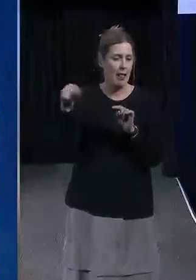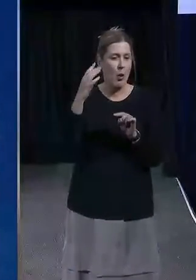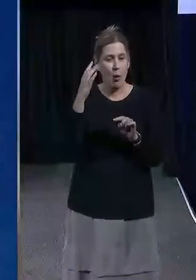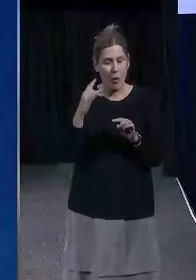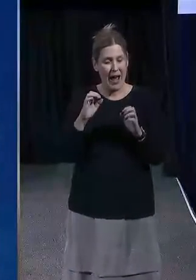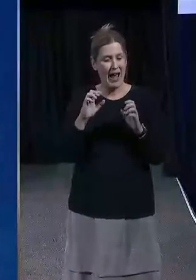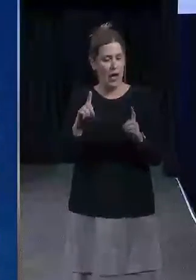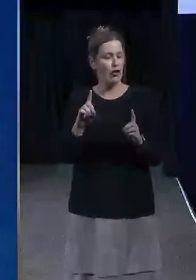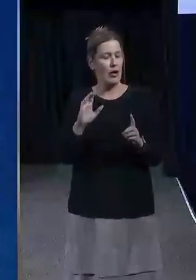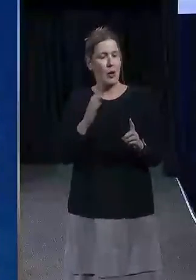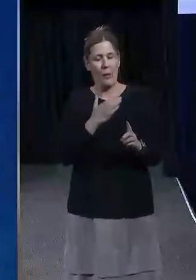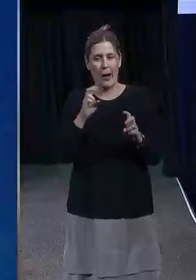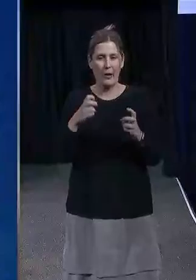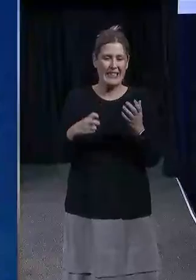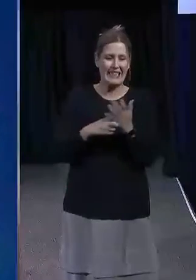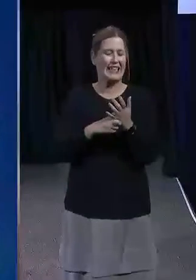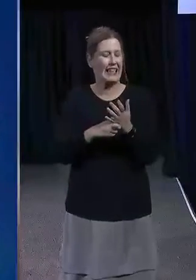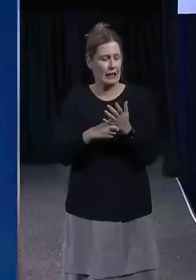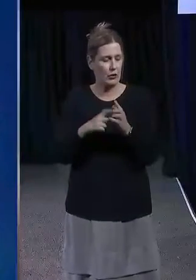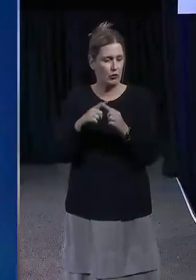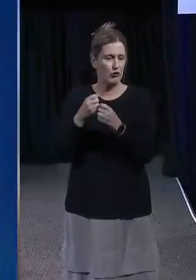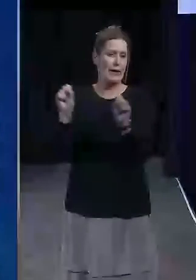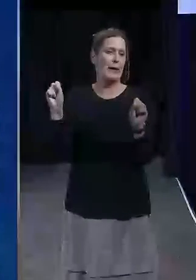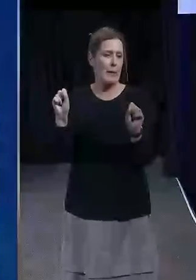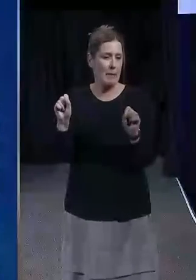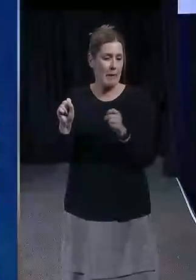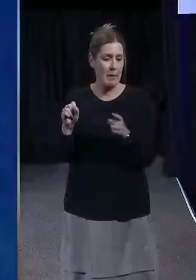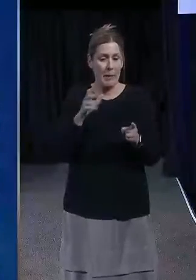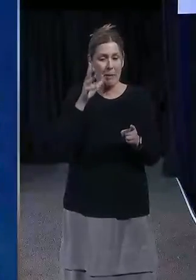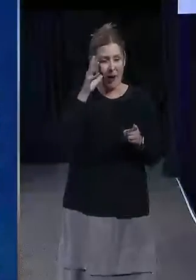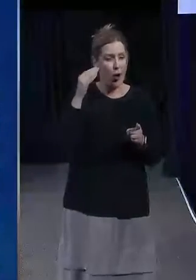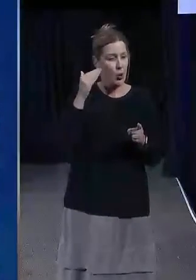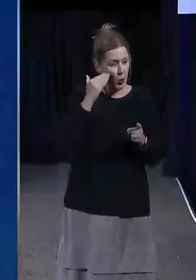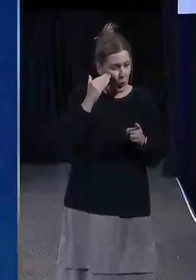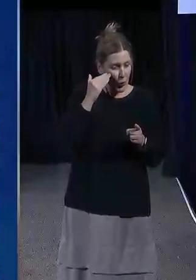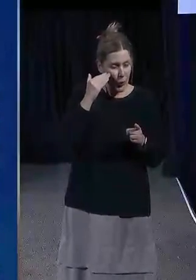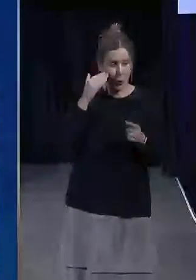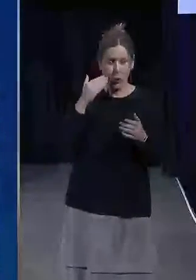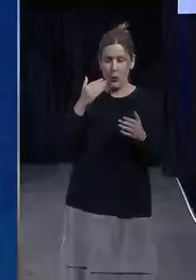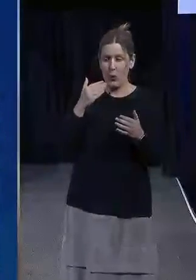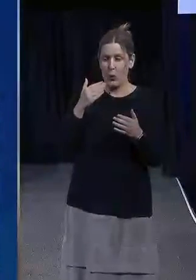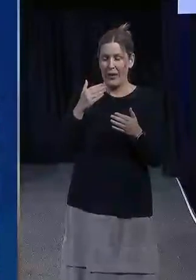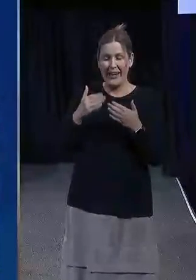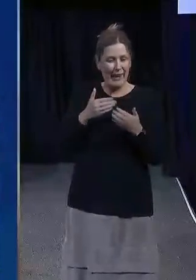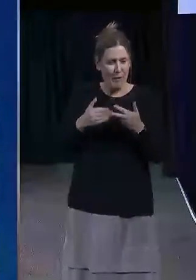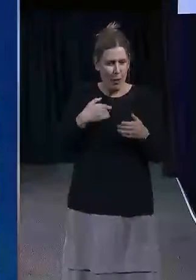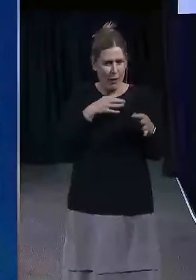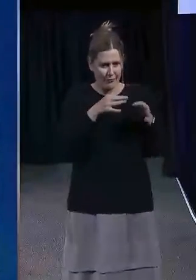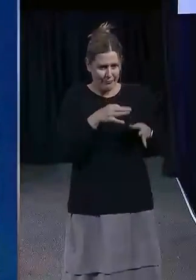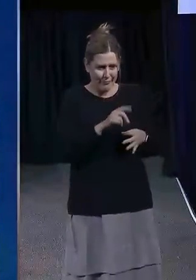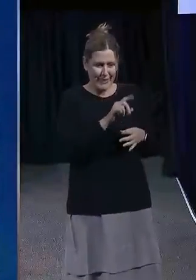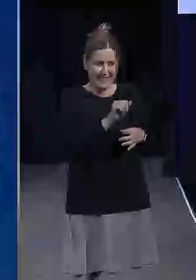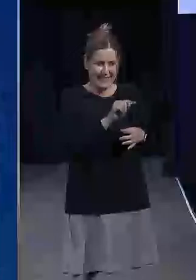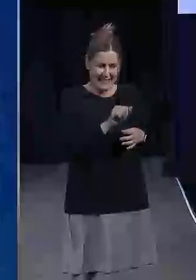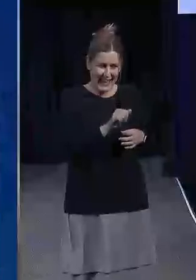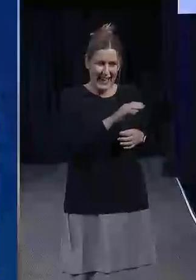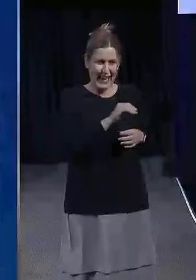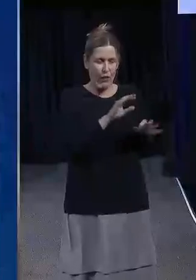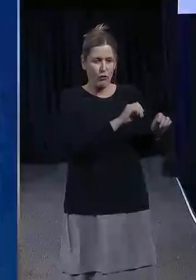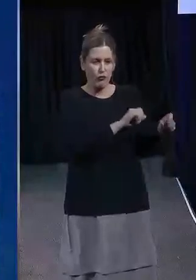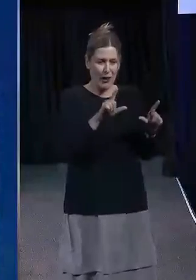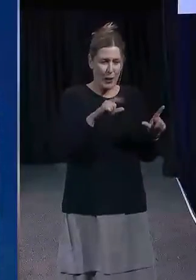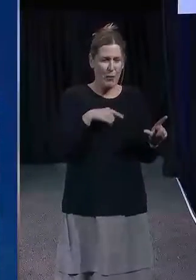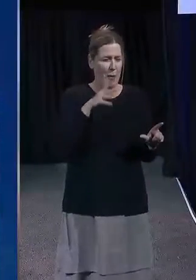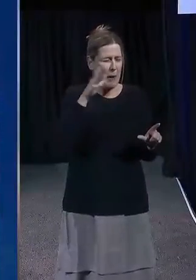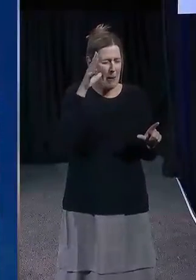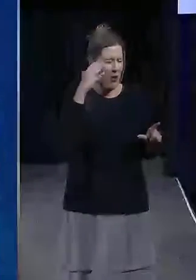our ticket out. They knew, even though the data and the conceptual framework that I've shared with you is not familiar to them, that